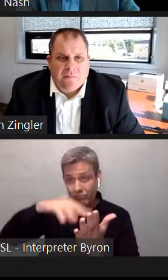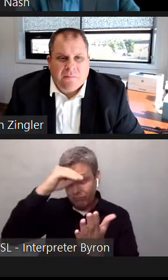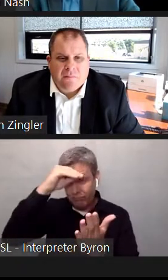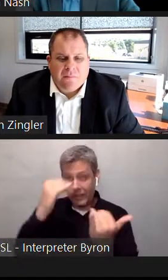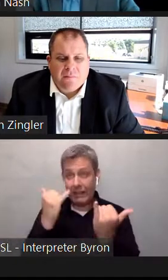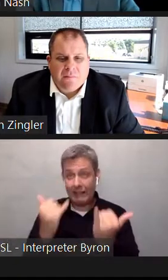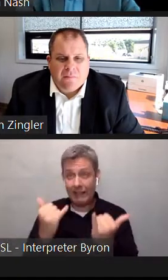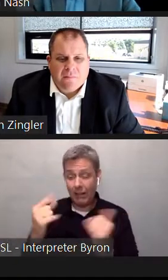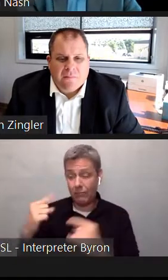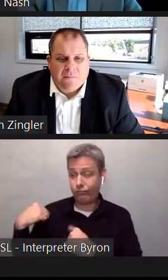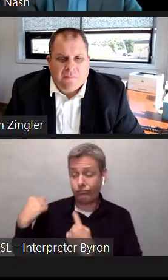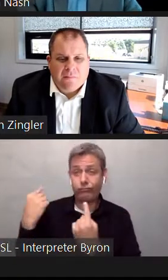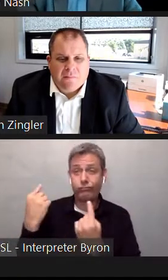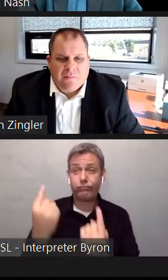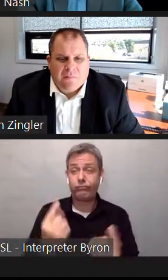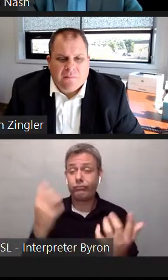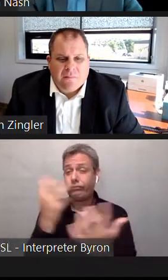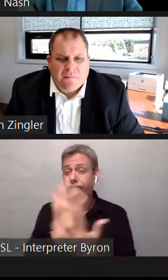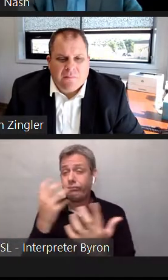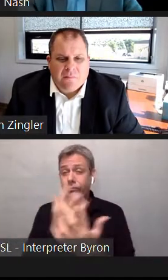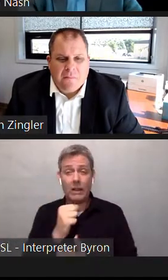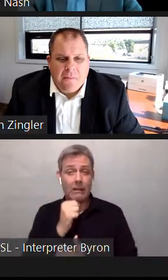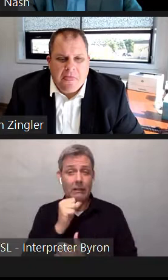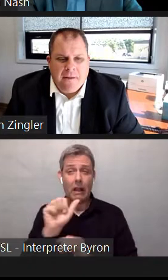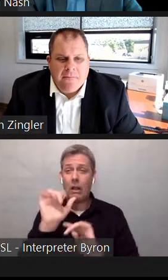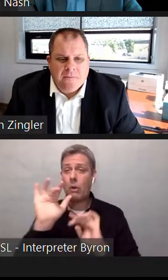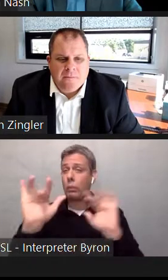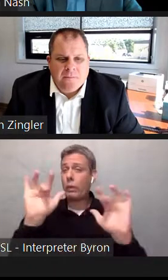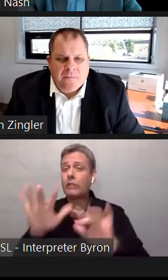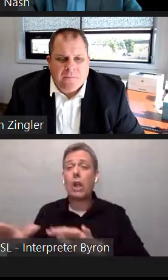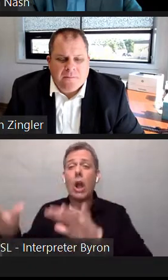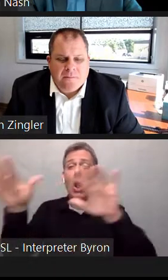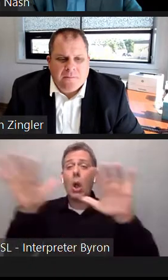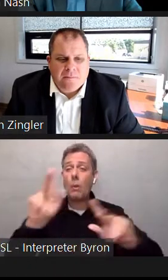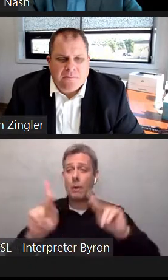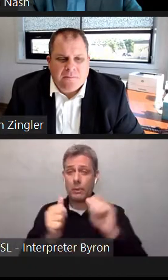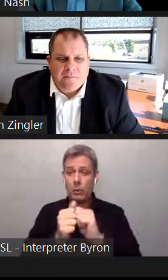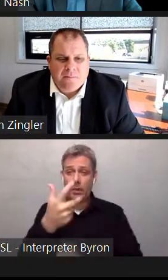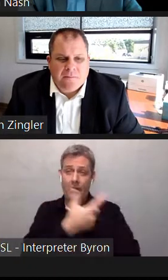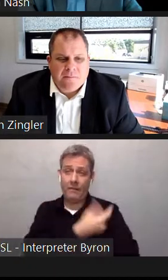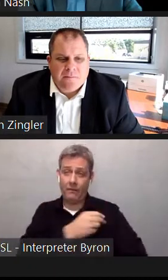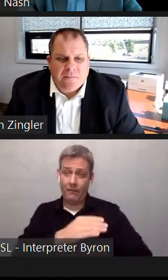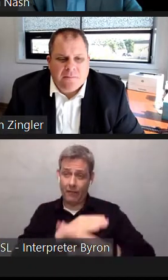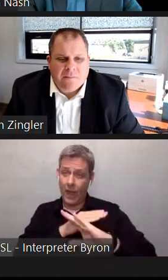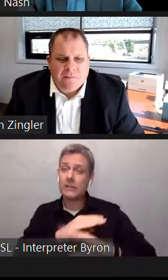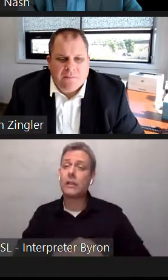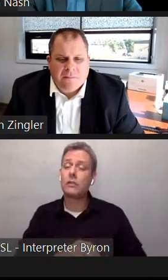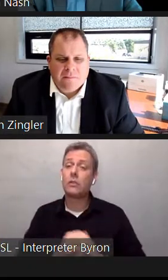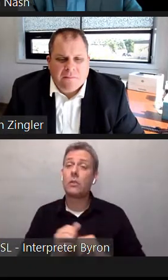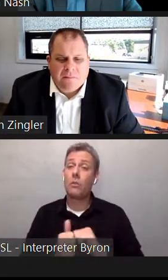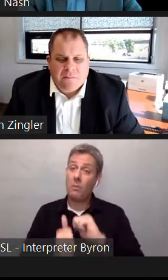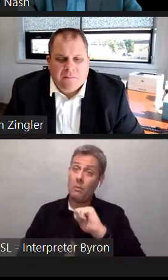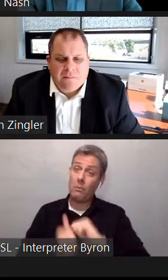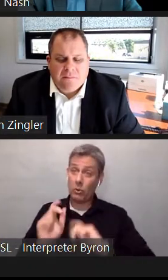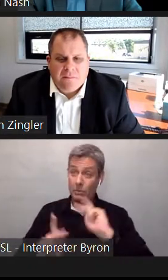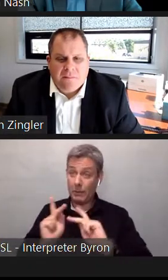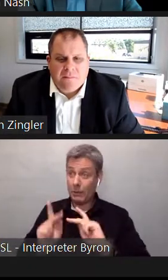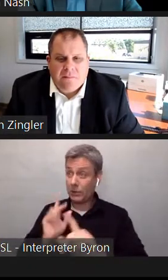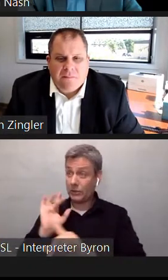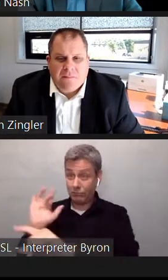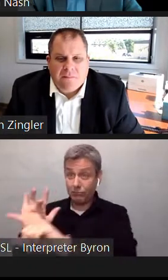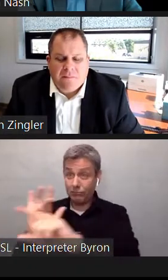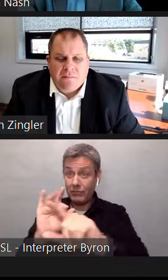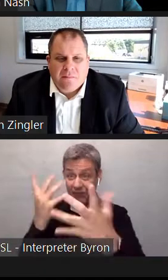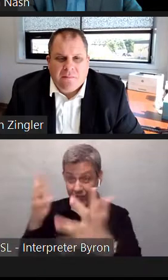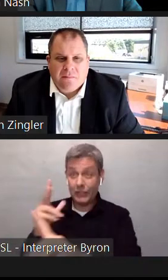reached everybody with vaccinations. And for many of the folks that were reached, it's time to do it again for